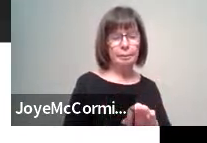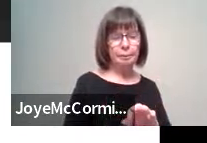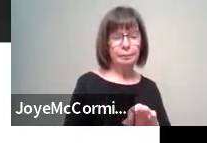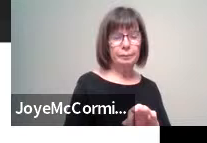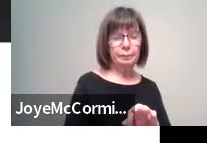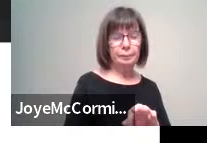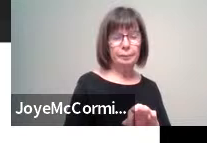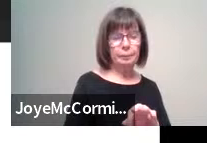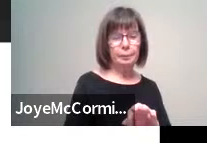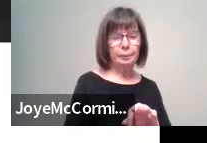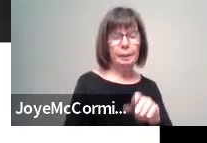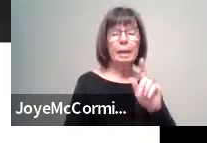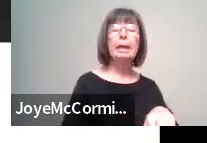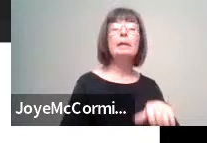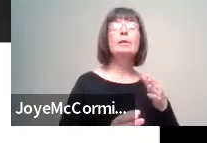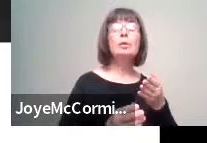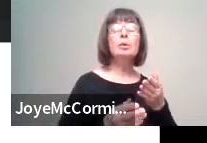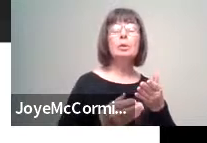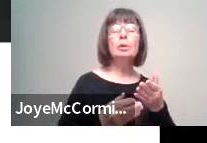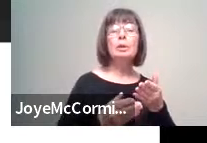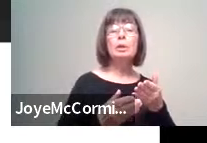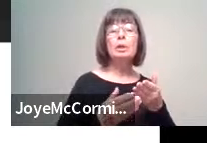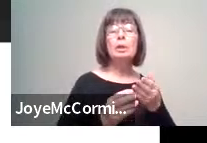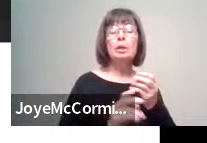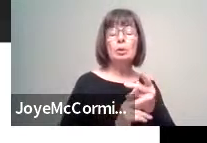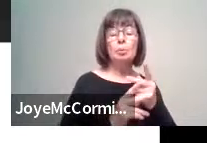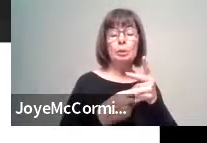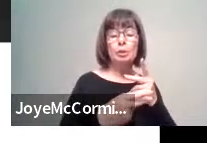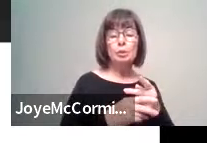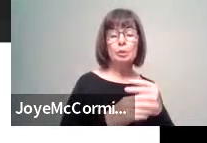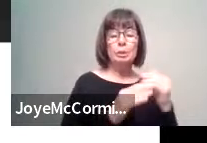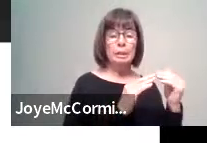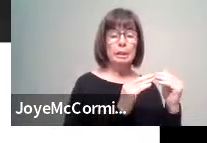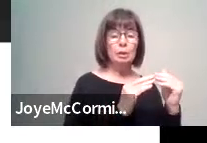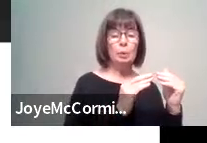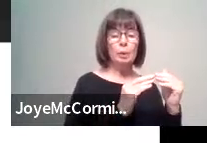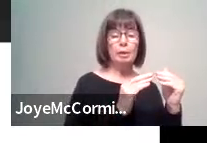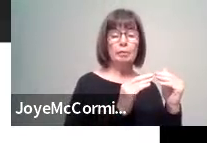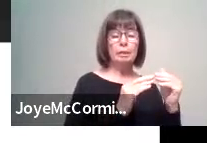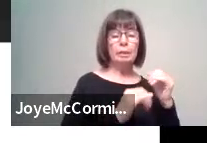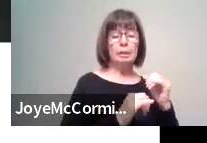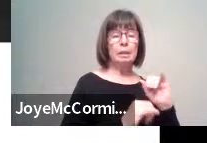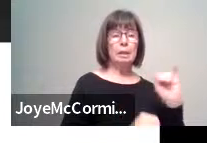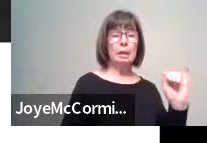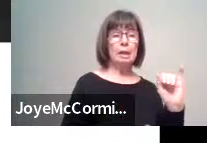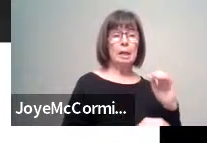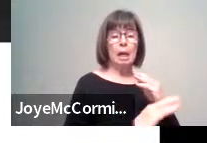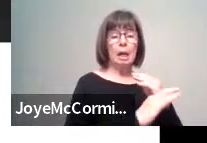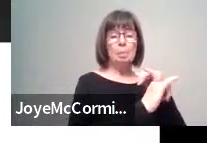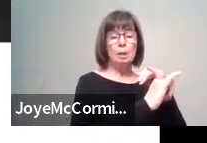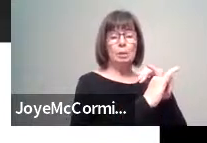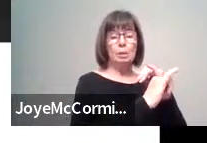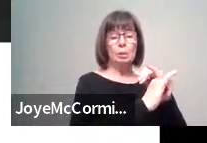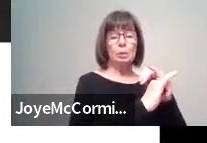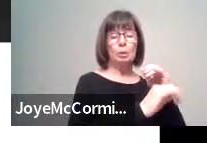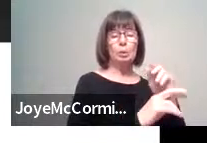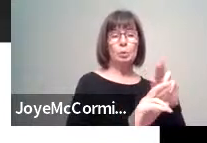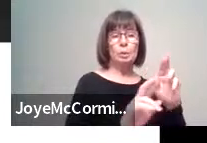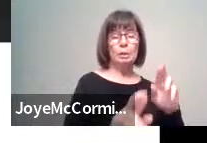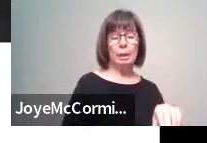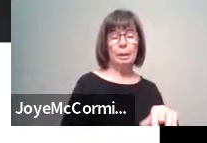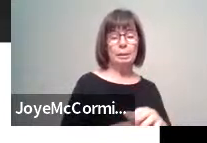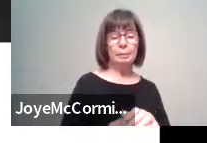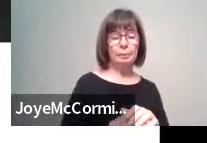it actually produces equivalent immune response to doses given subcutaneously.